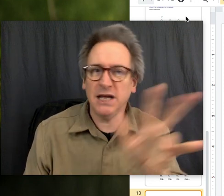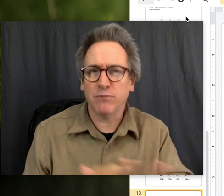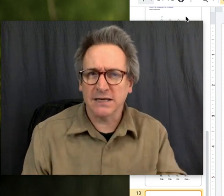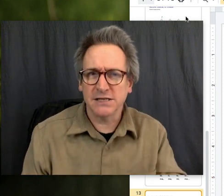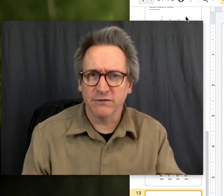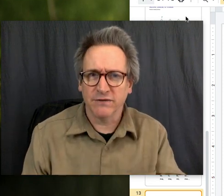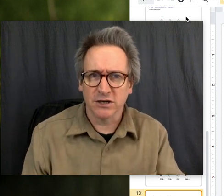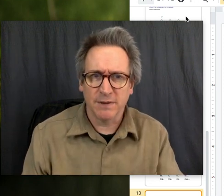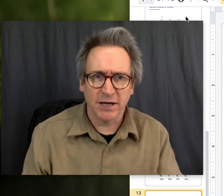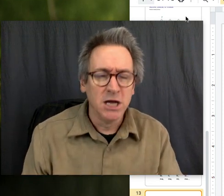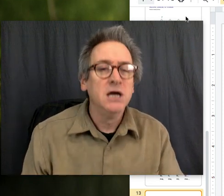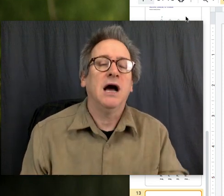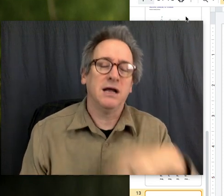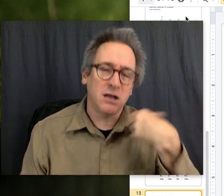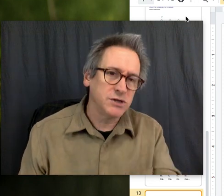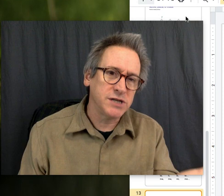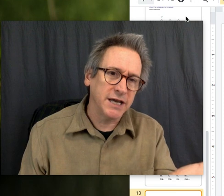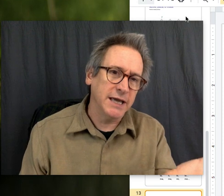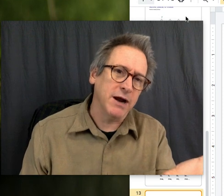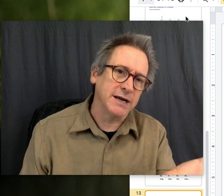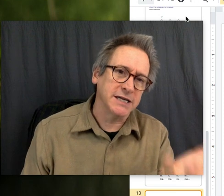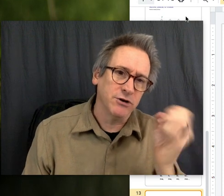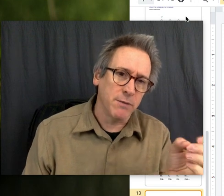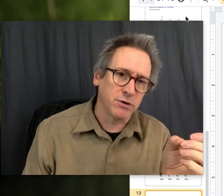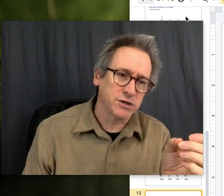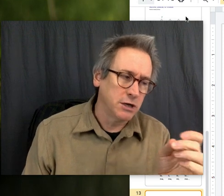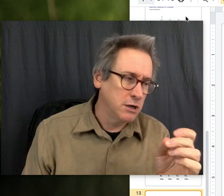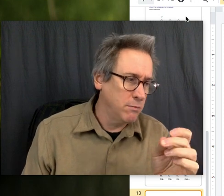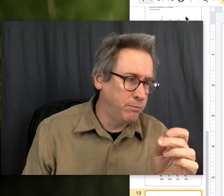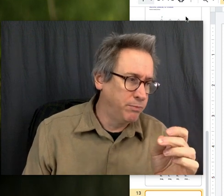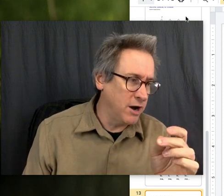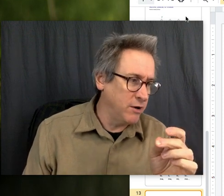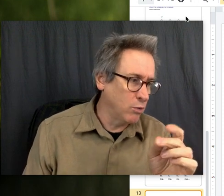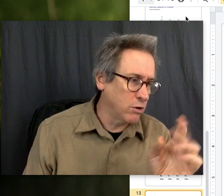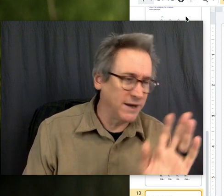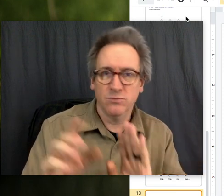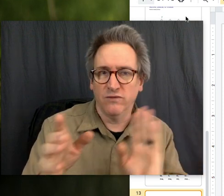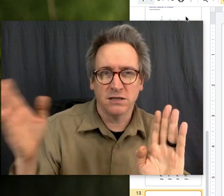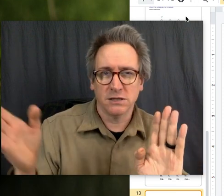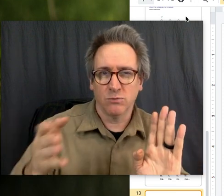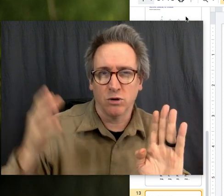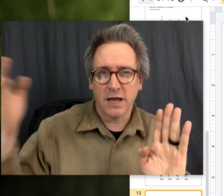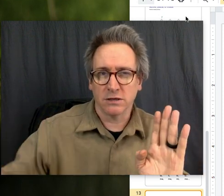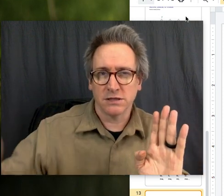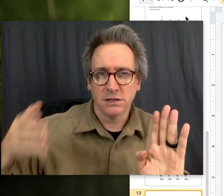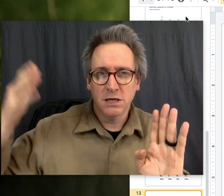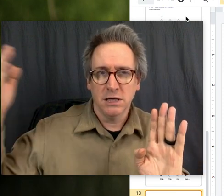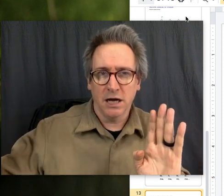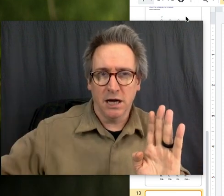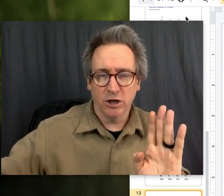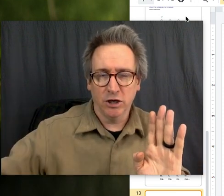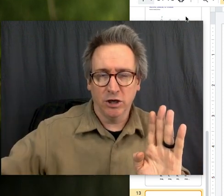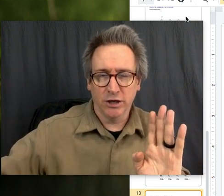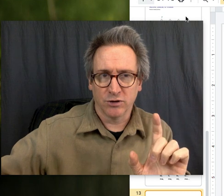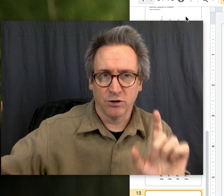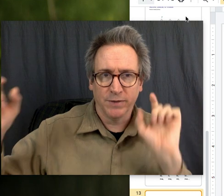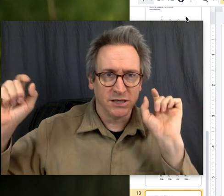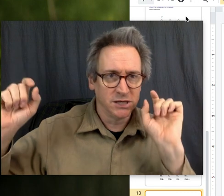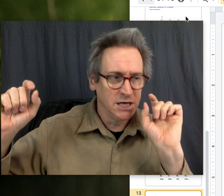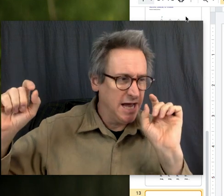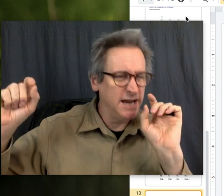then keep practicing your finger spelling. I'll also say keep practicing your numbers, but we're about to move on to some more letters and looking at some